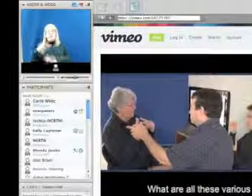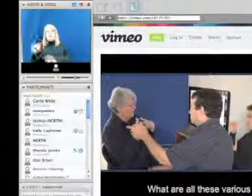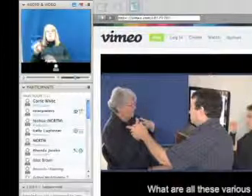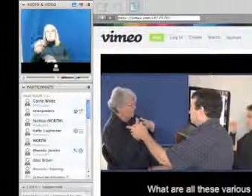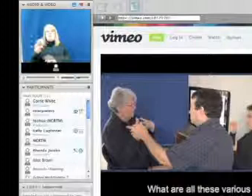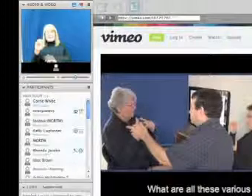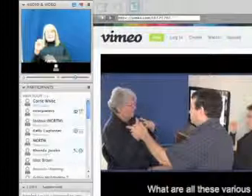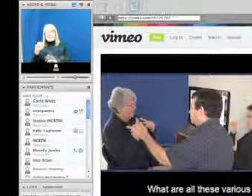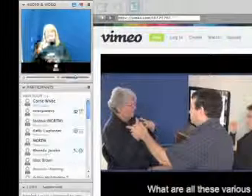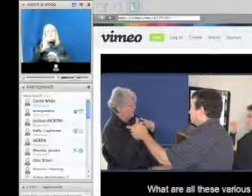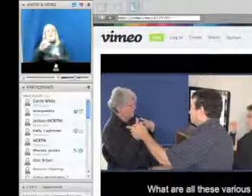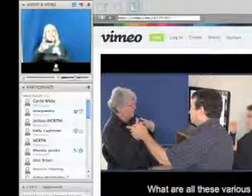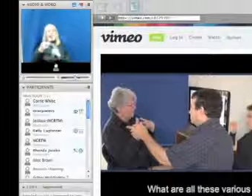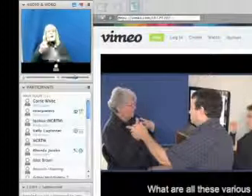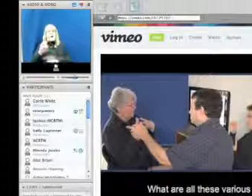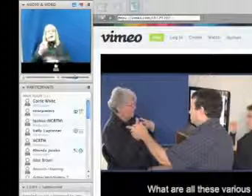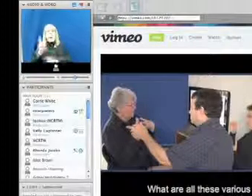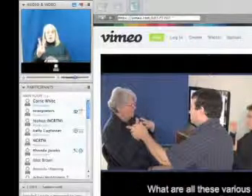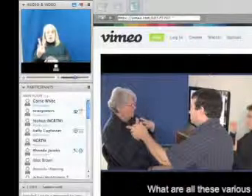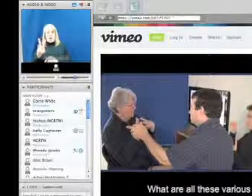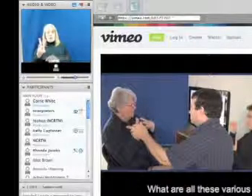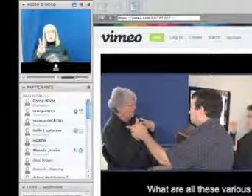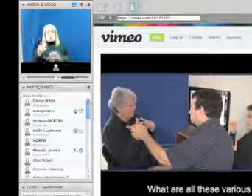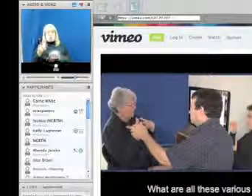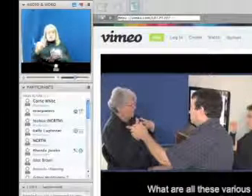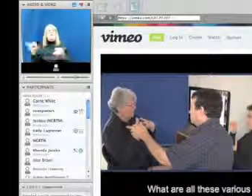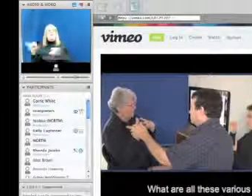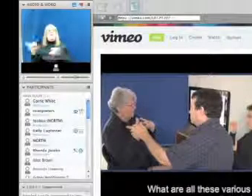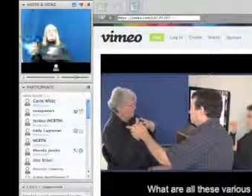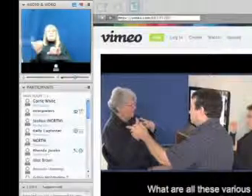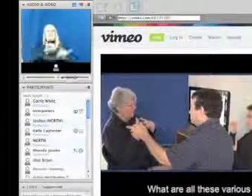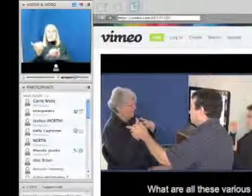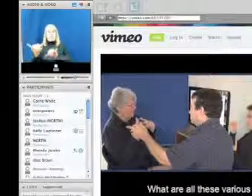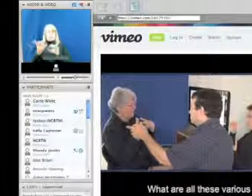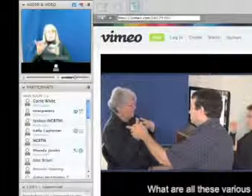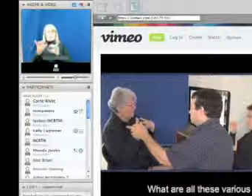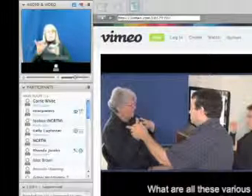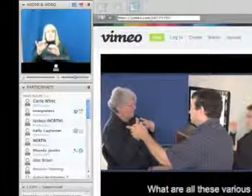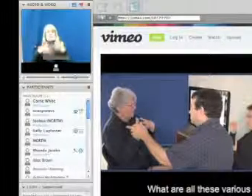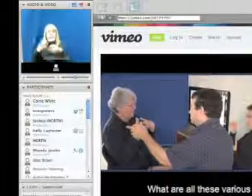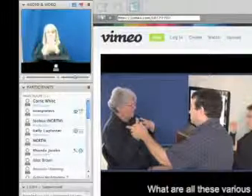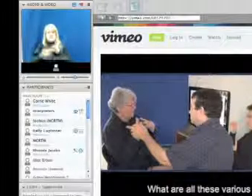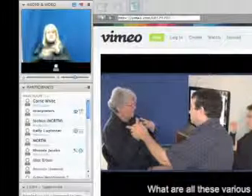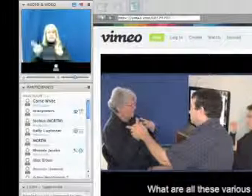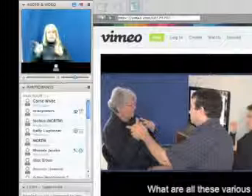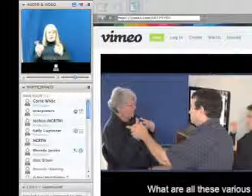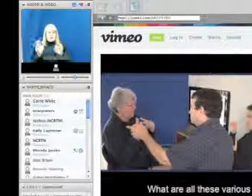same sign used by both interpreters at the same place, which was very interesting.